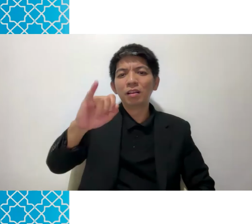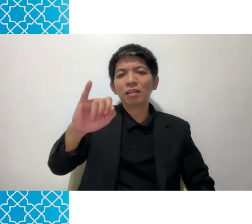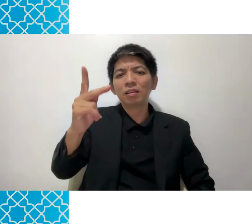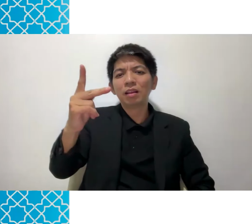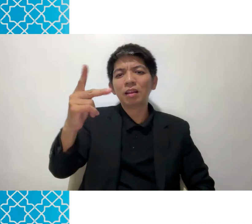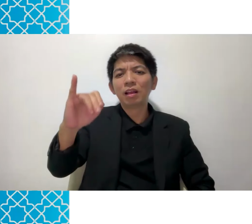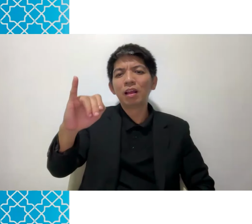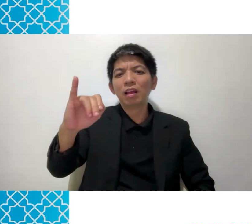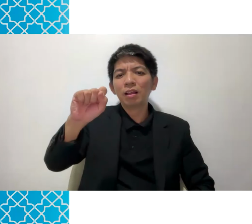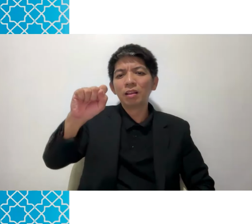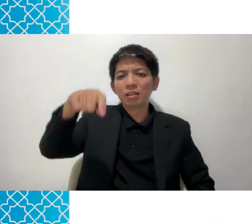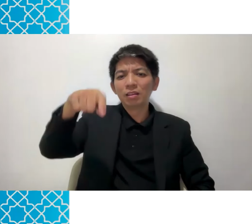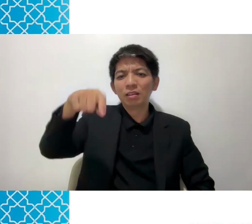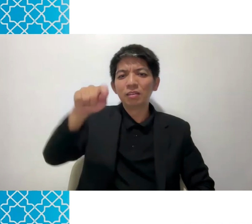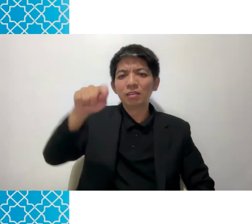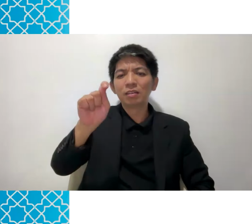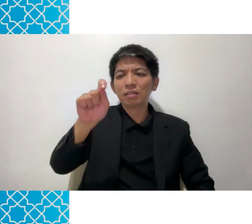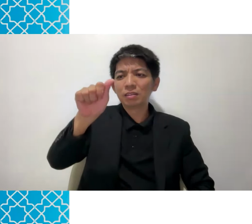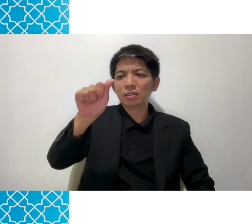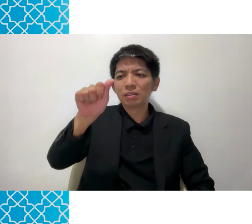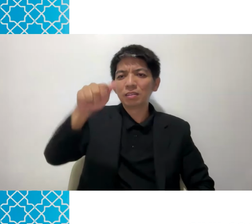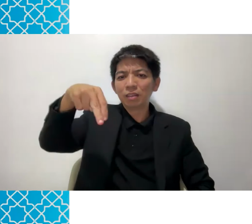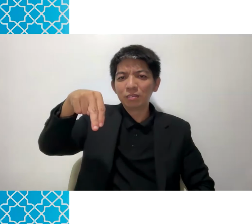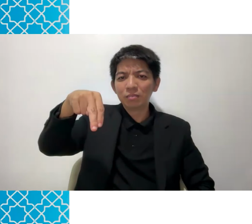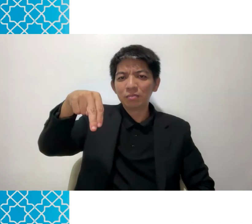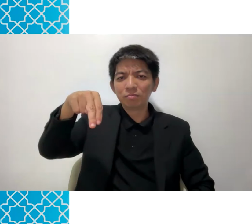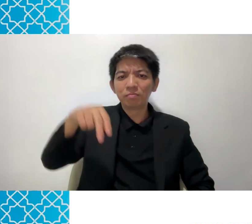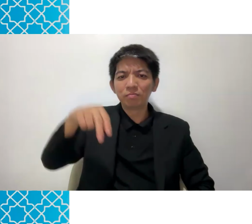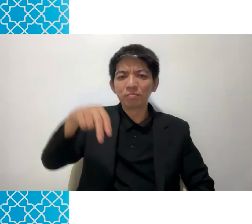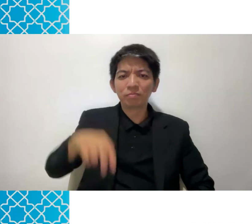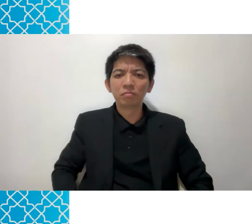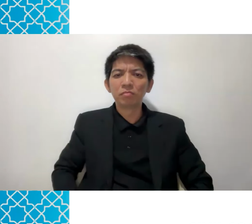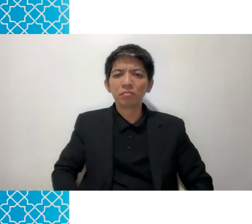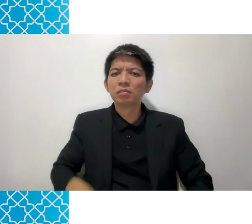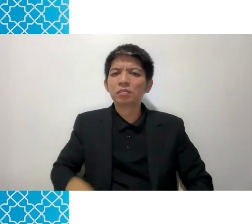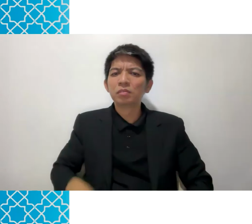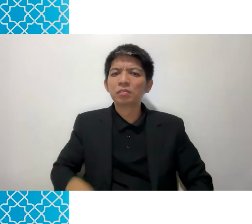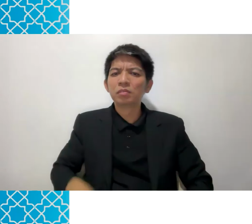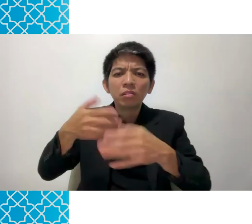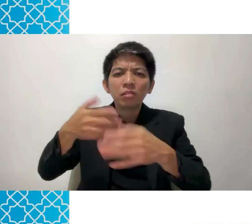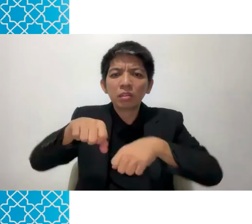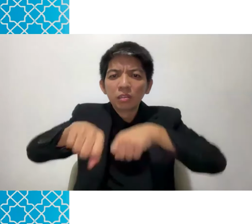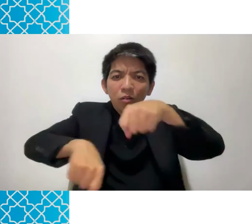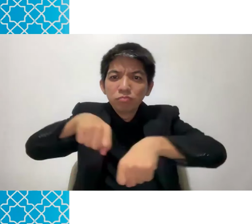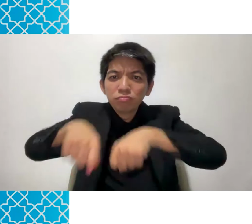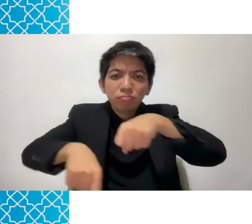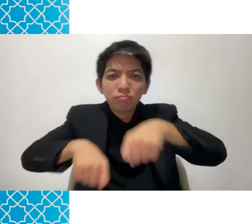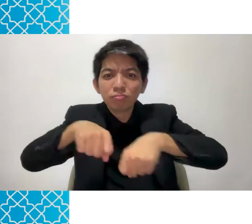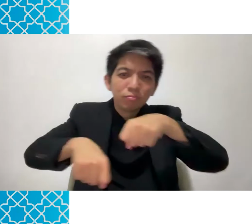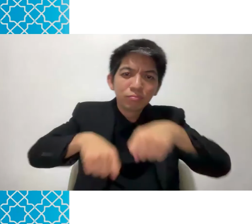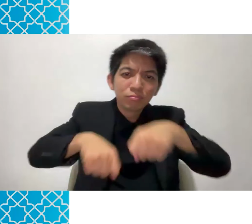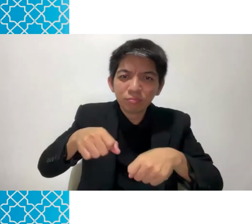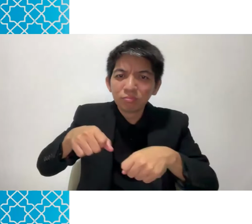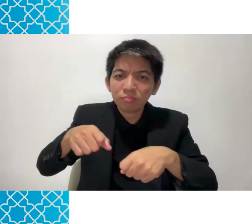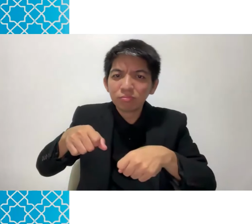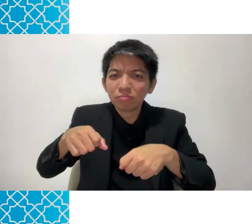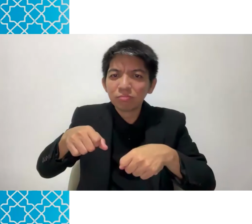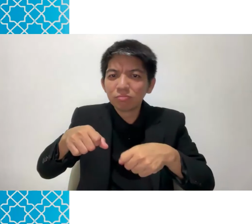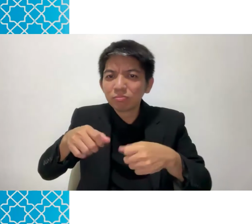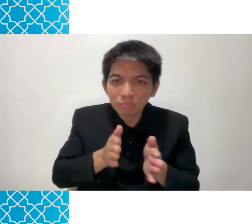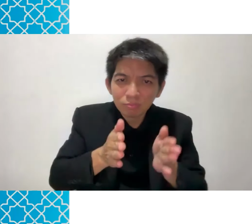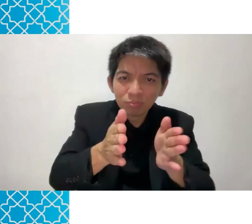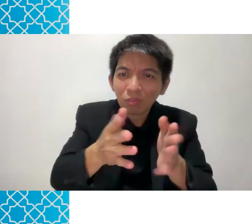and having better connected cycle lanes so that people who didn't have a car or couldn't afford a car were able to better use their bicycle to